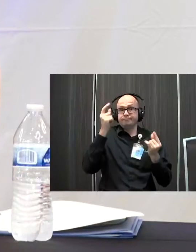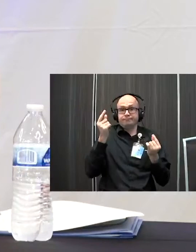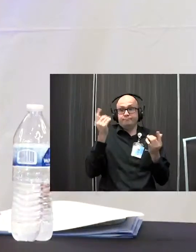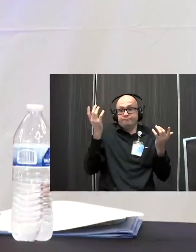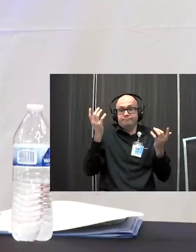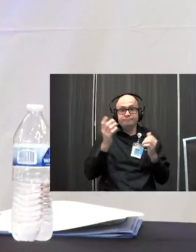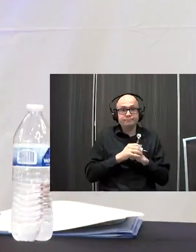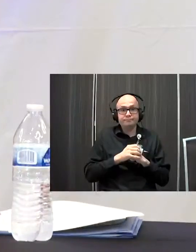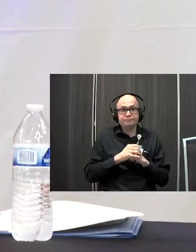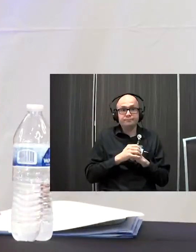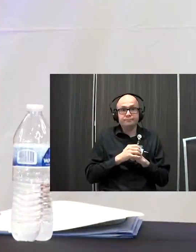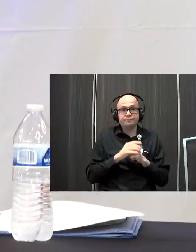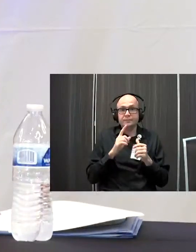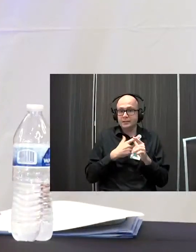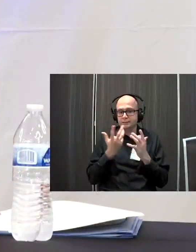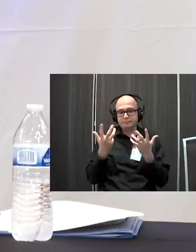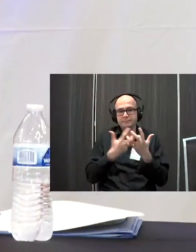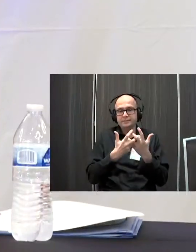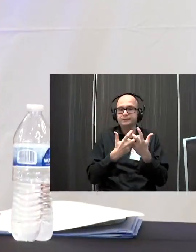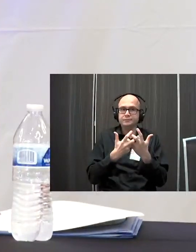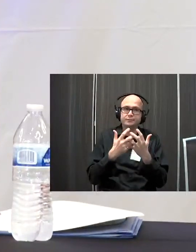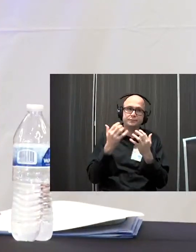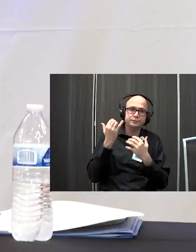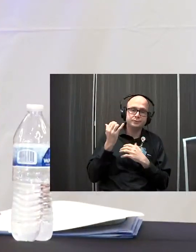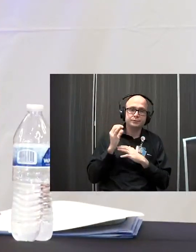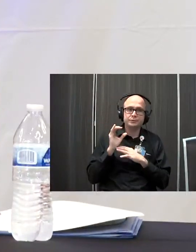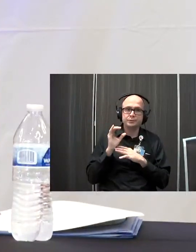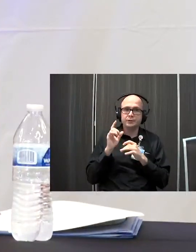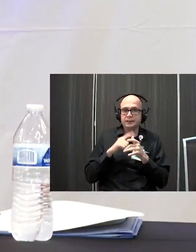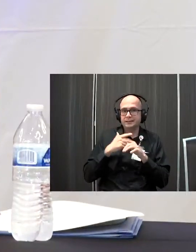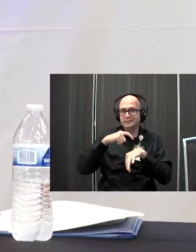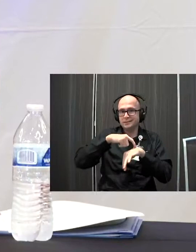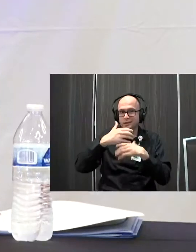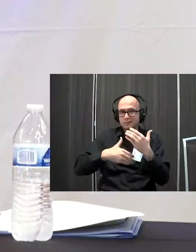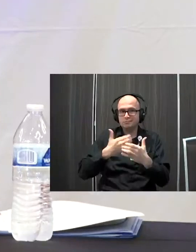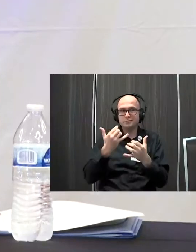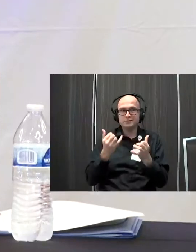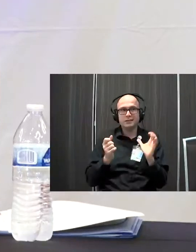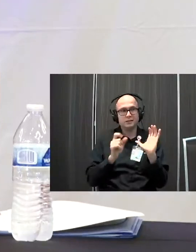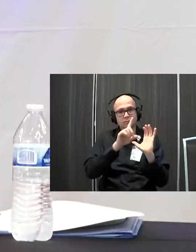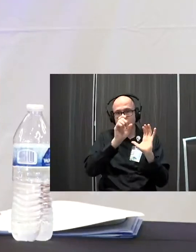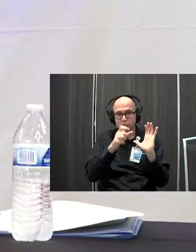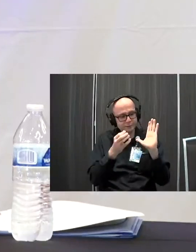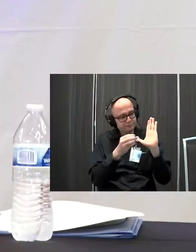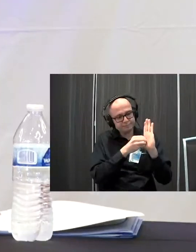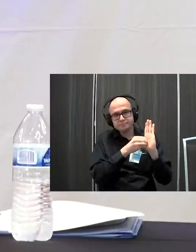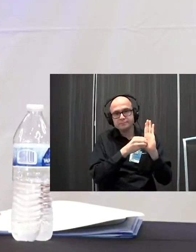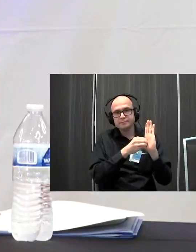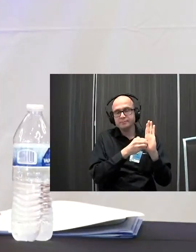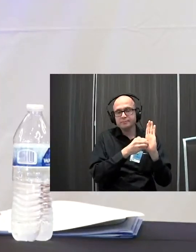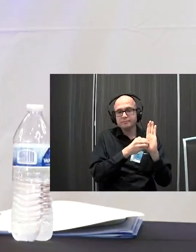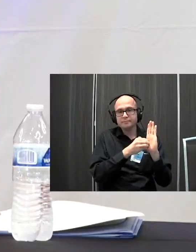Yeah. And we did pair it with something that he'd like to do. And then over time, now we can put a question mark in the schedule,